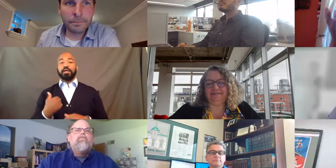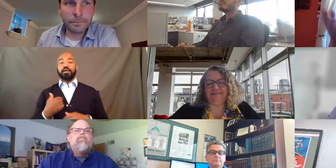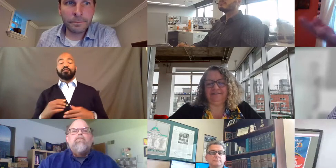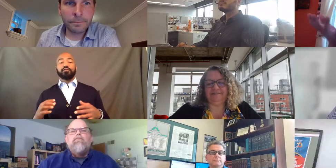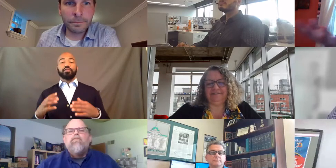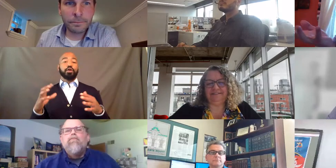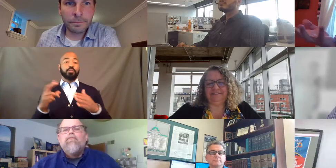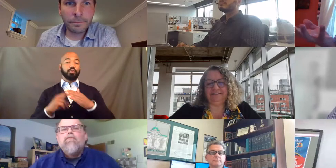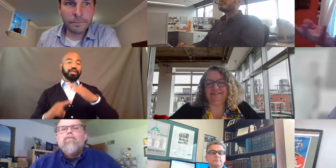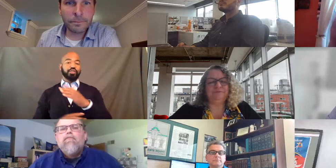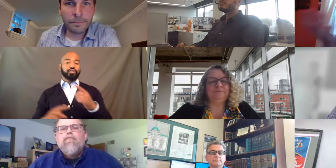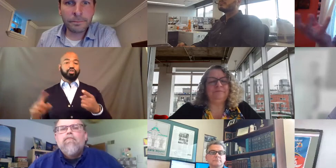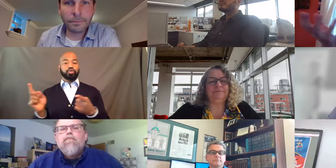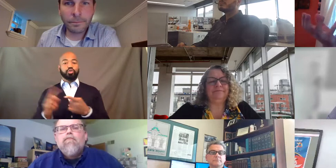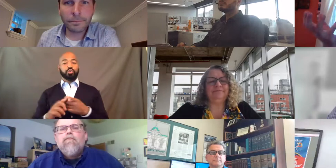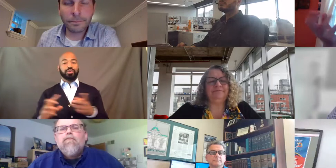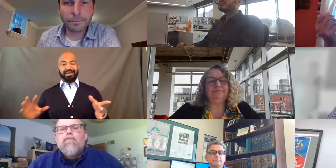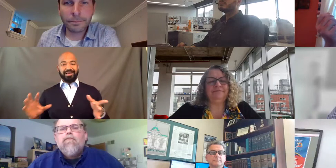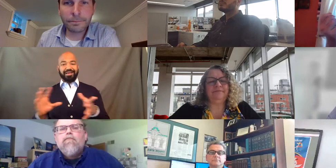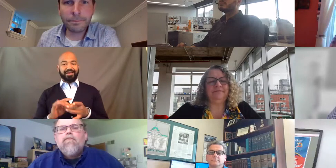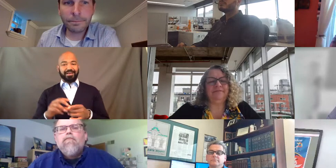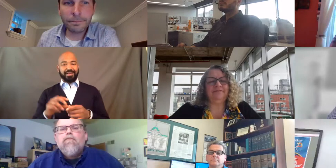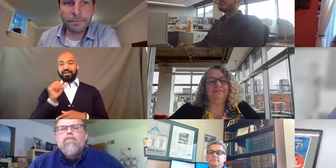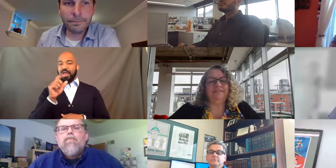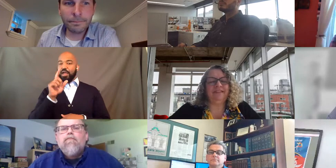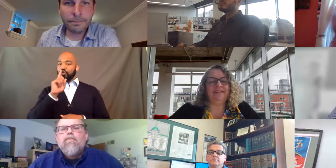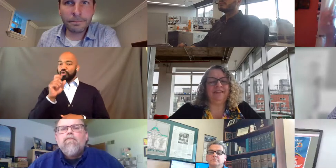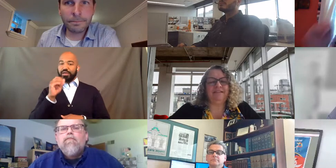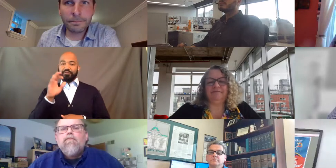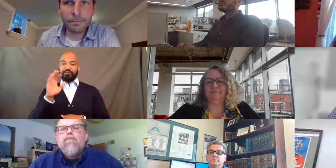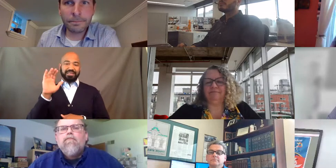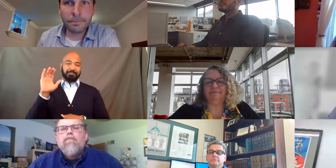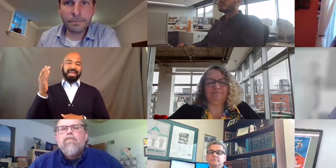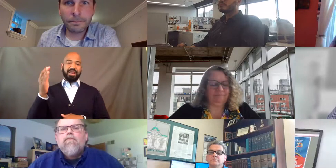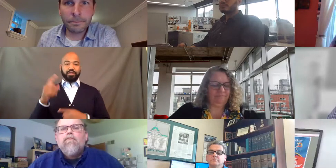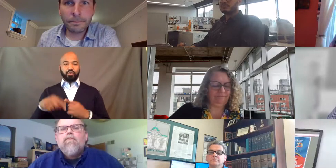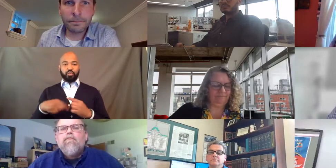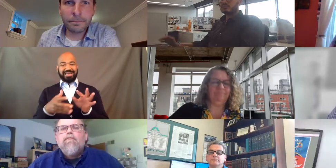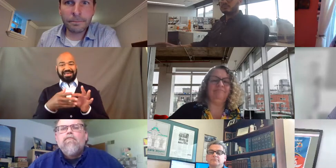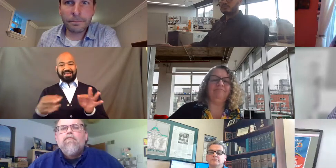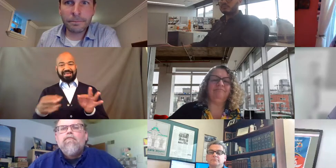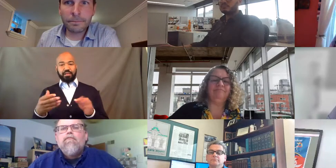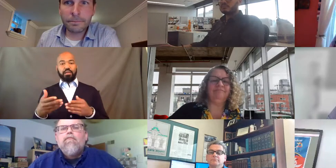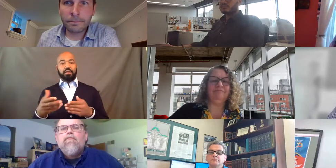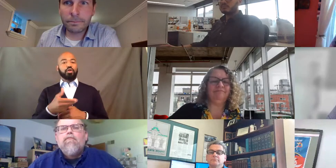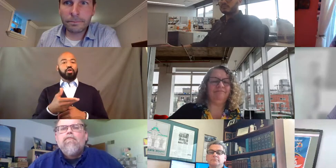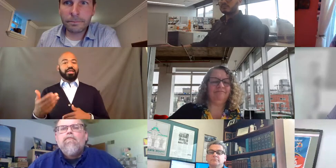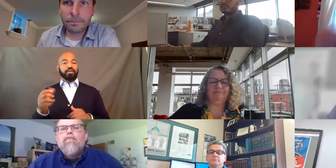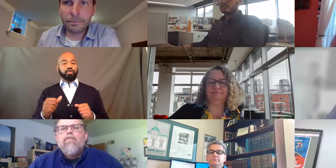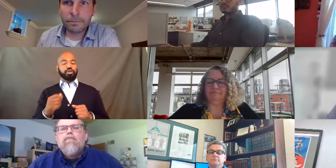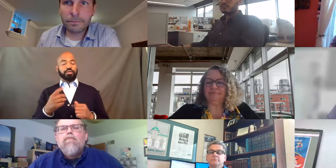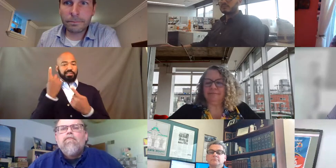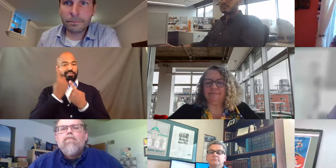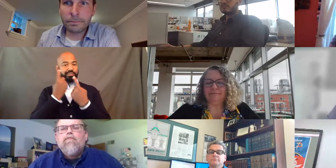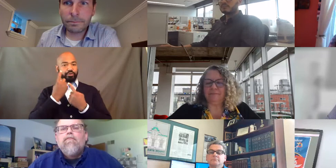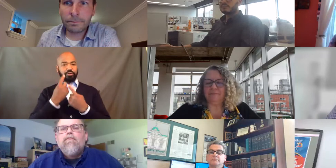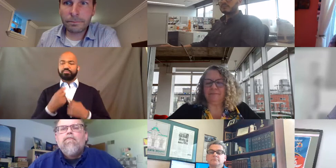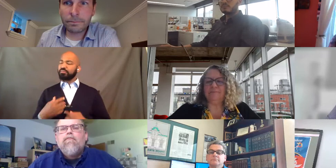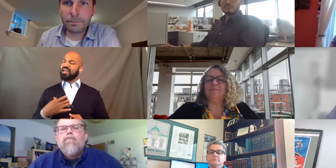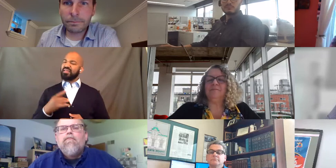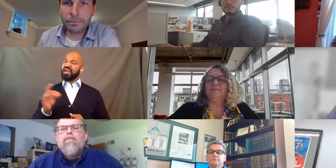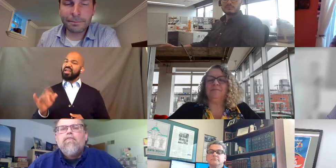of not apparent in that first. Mhm. So that maybe that's something to consider. No, I like that. Yeah, thank you.